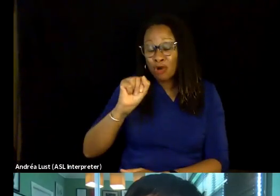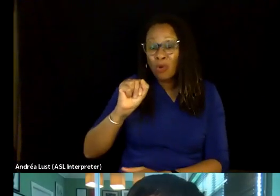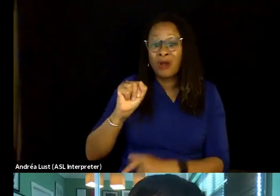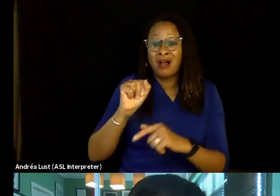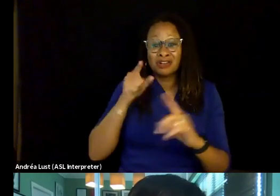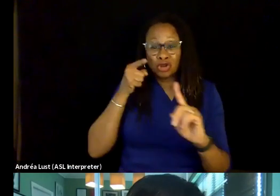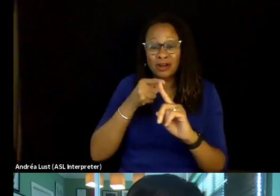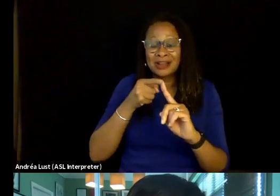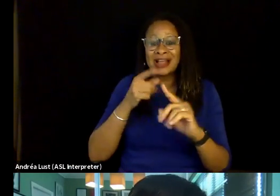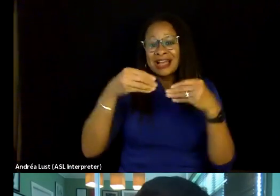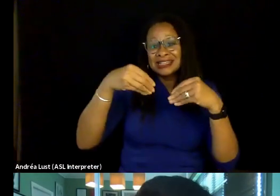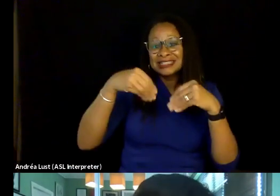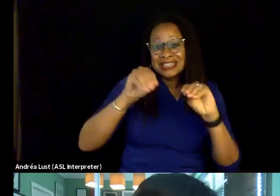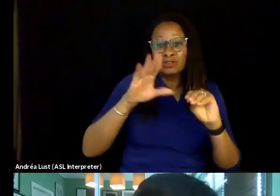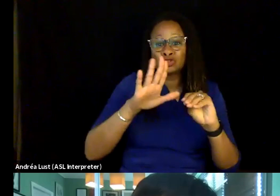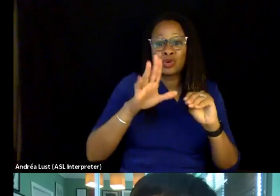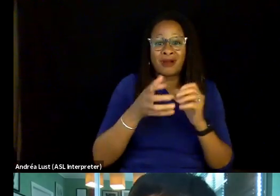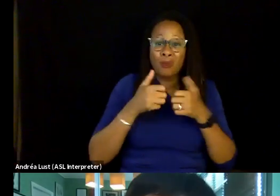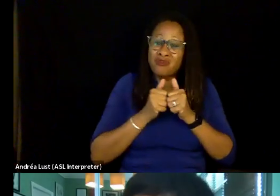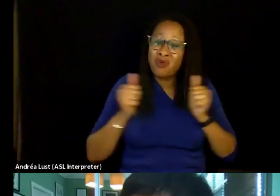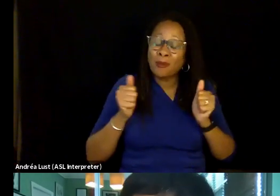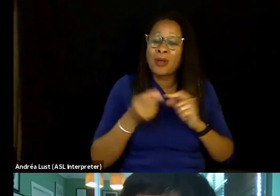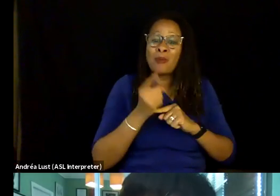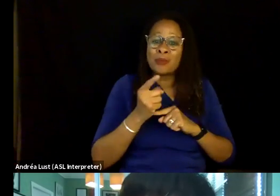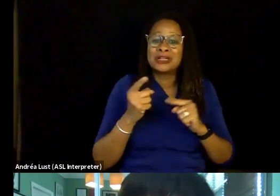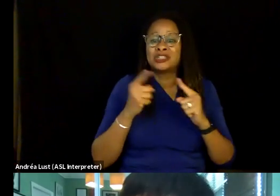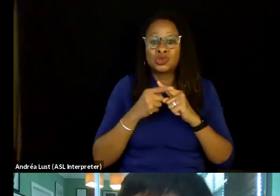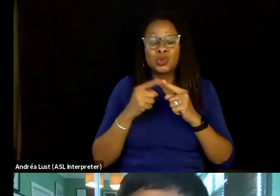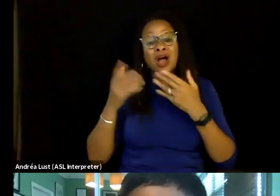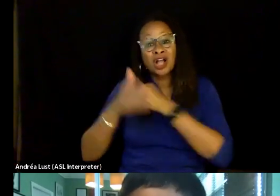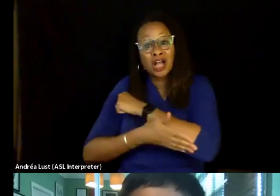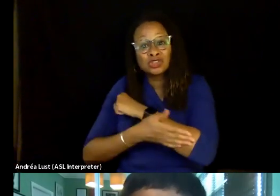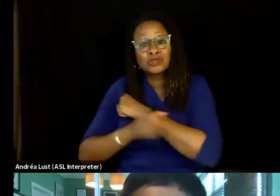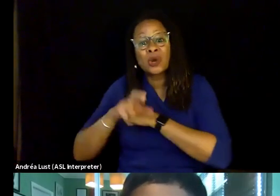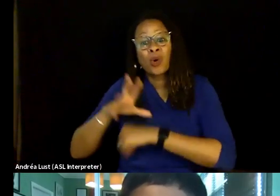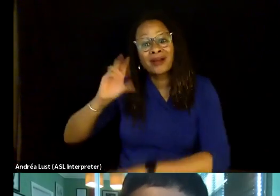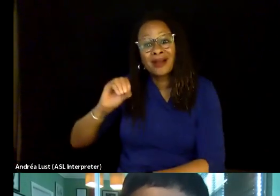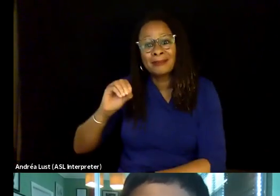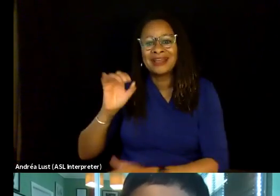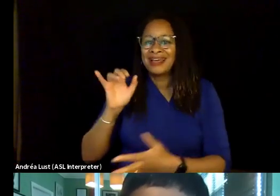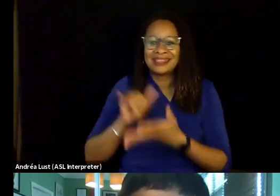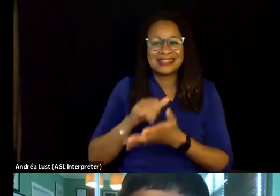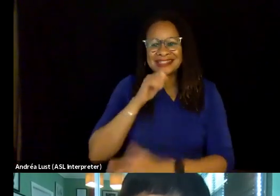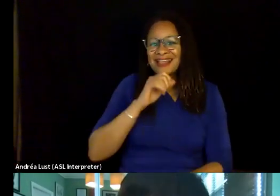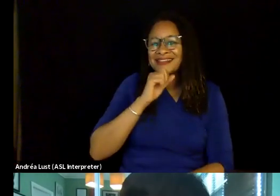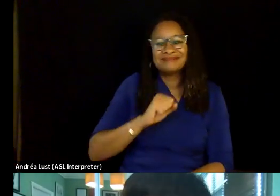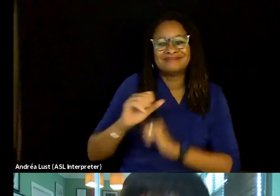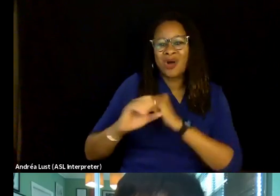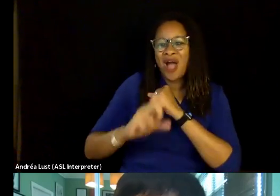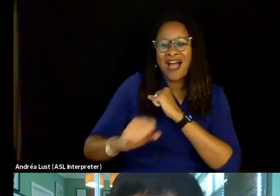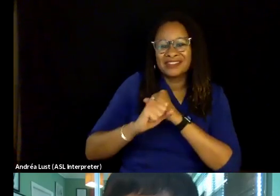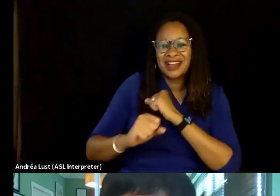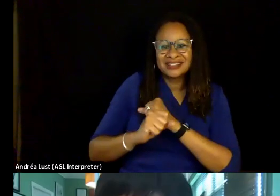vulnerable moment to a message to a country or a company. This isn't advertising in the old sense. This